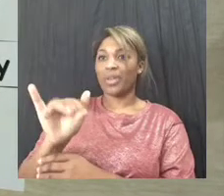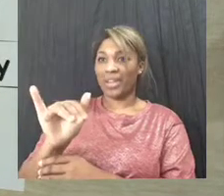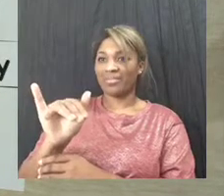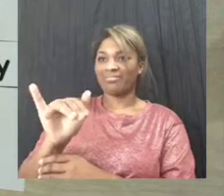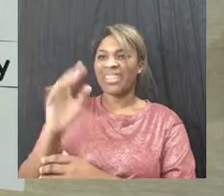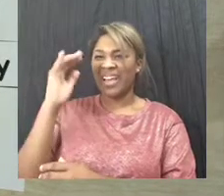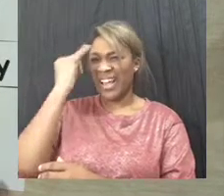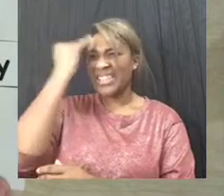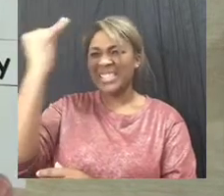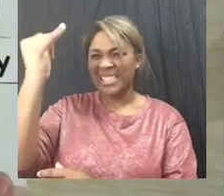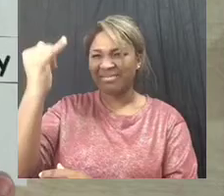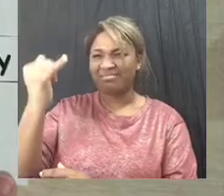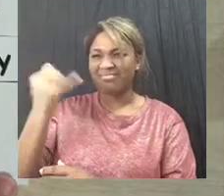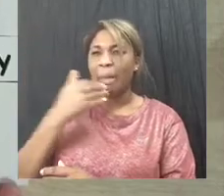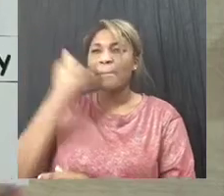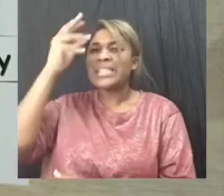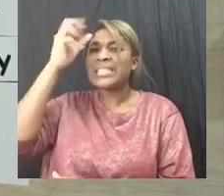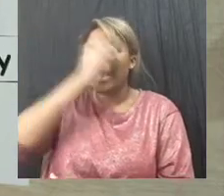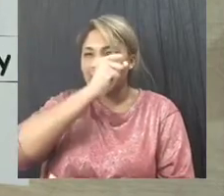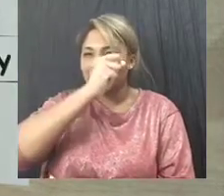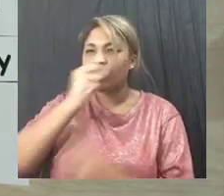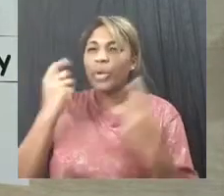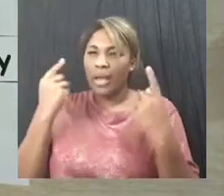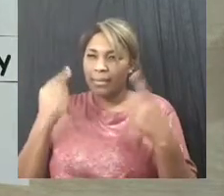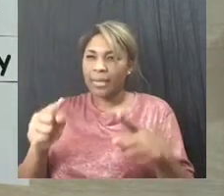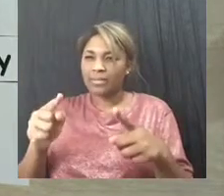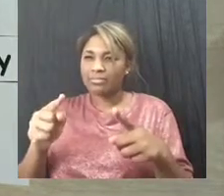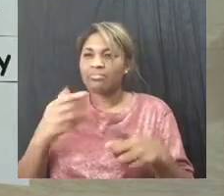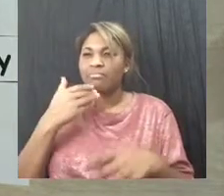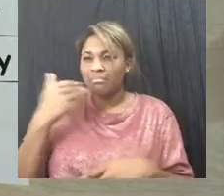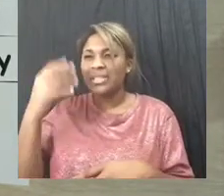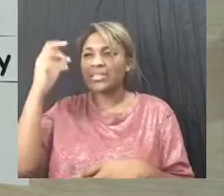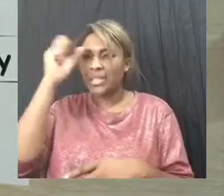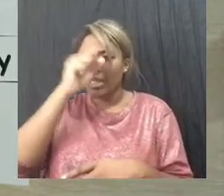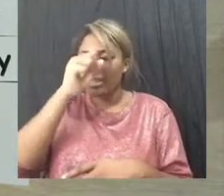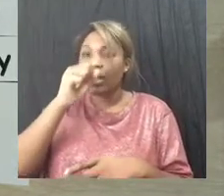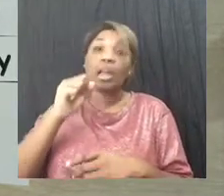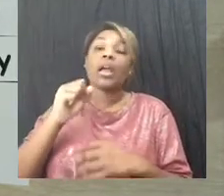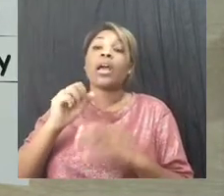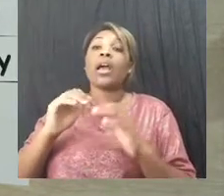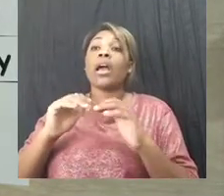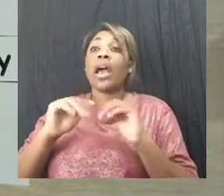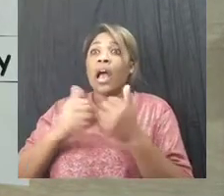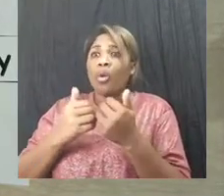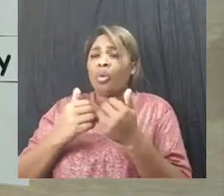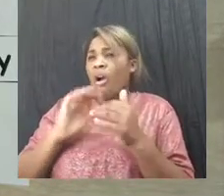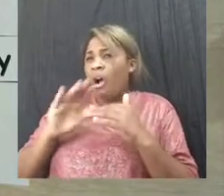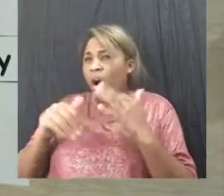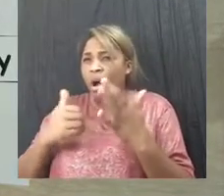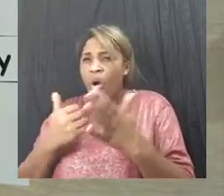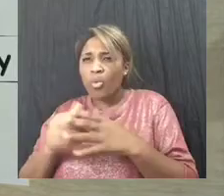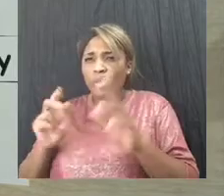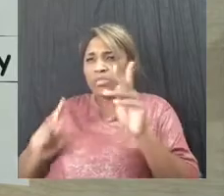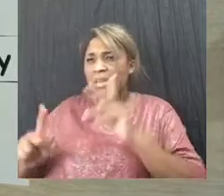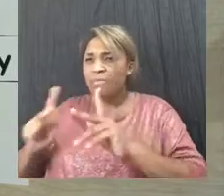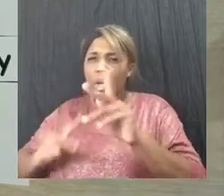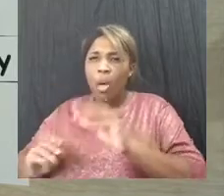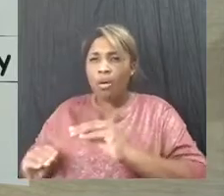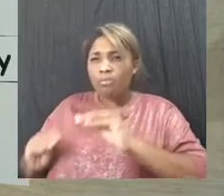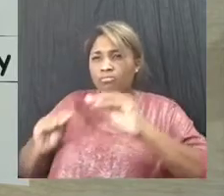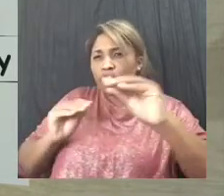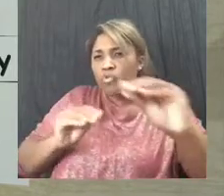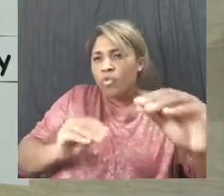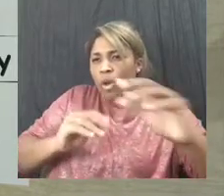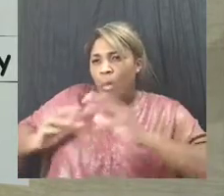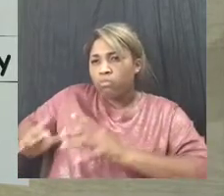best guess at what happened. It's our best guess at how all of the people moved and